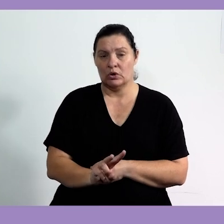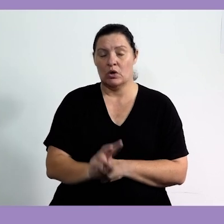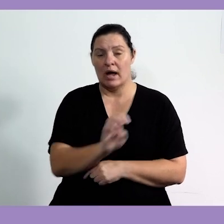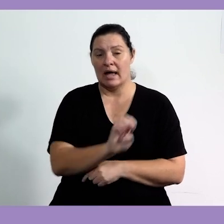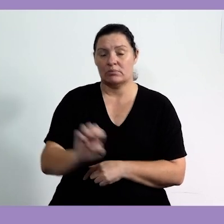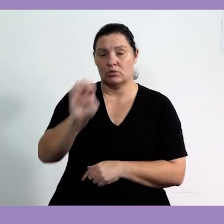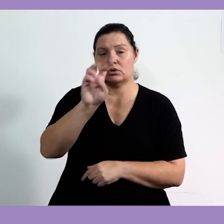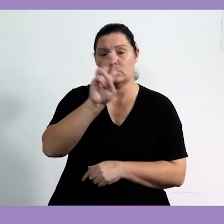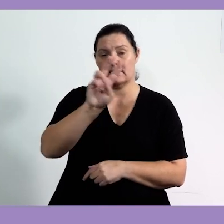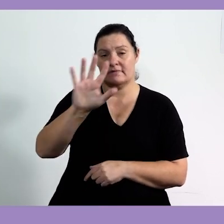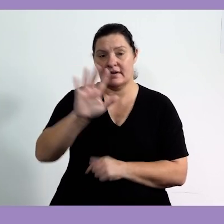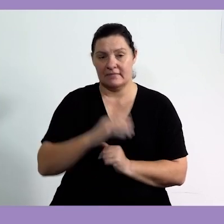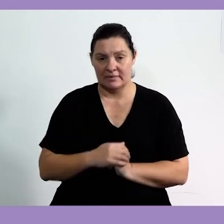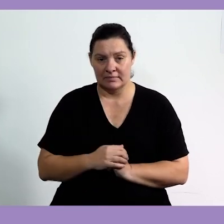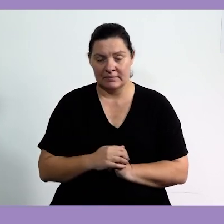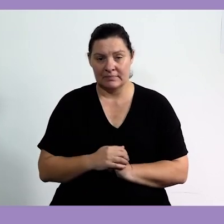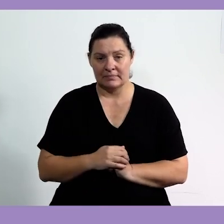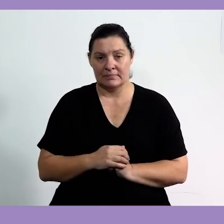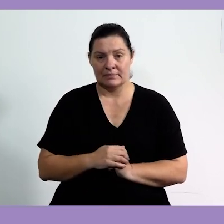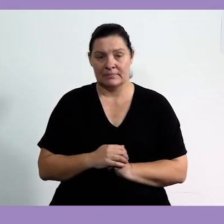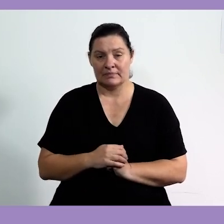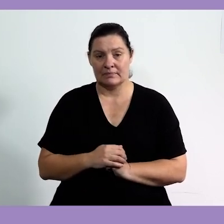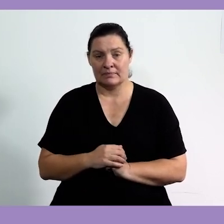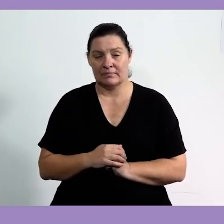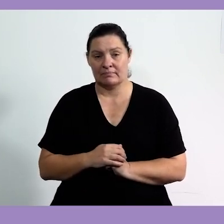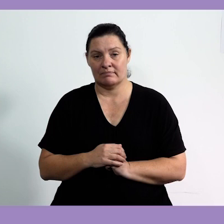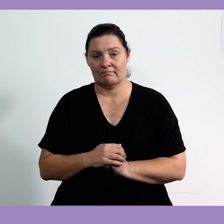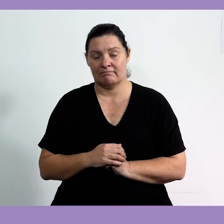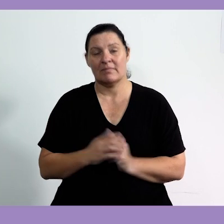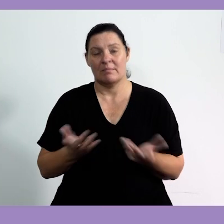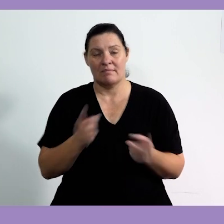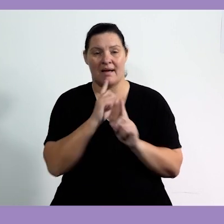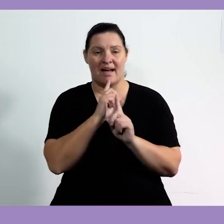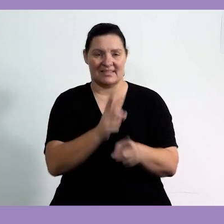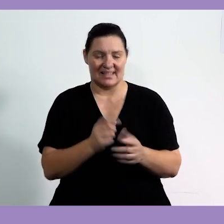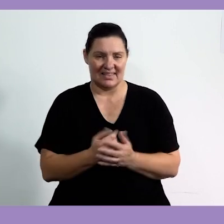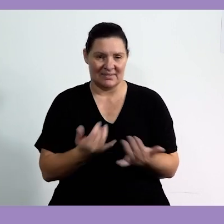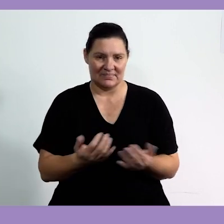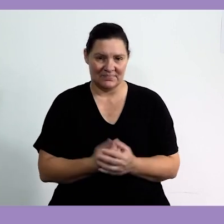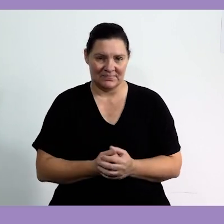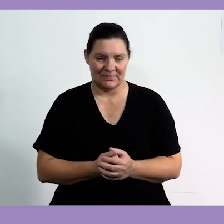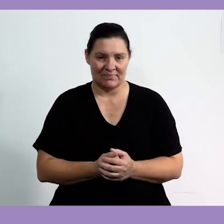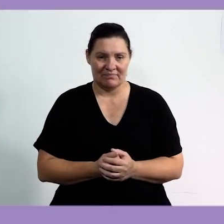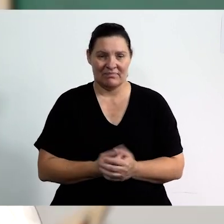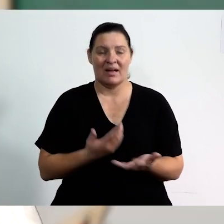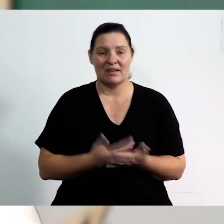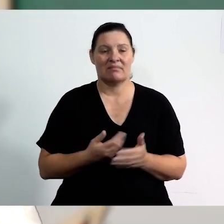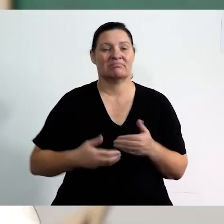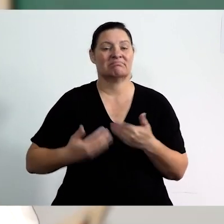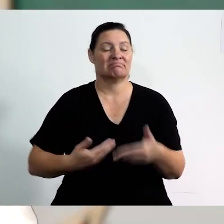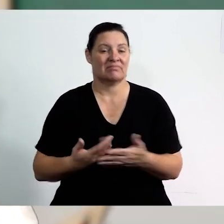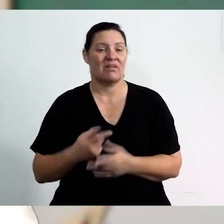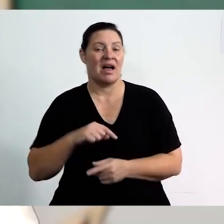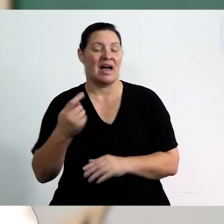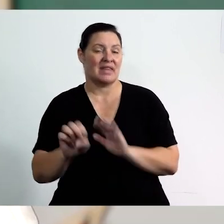2 to the exponent 25. And that is our answer there. Let's move